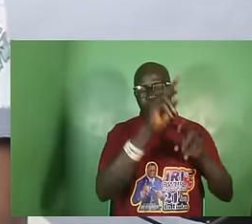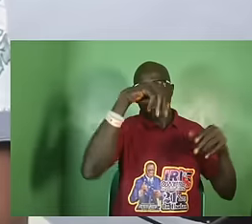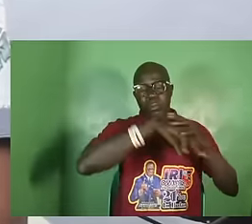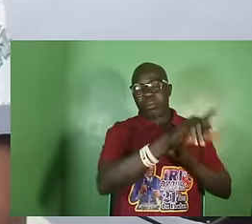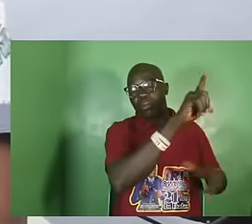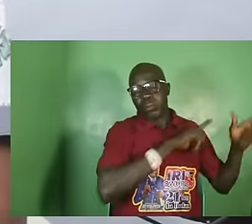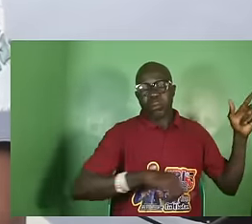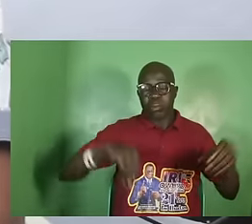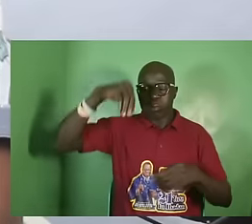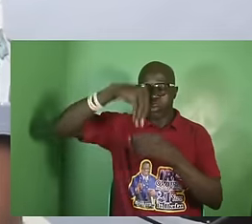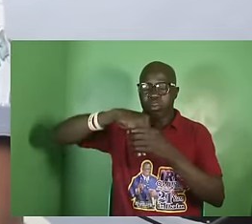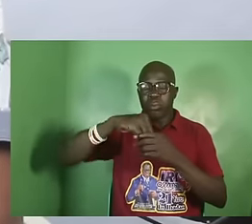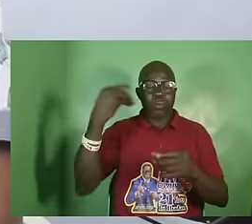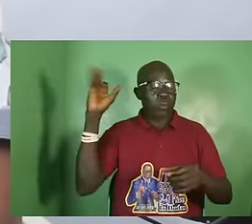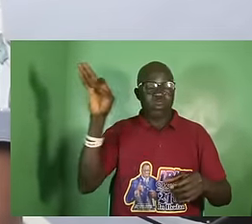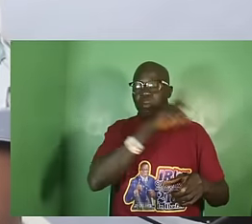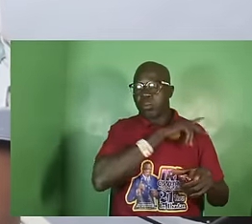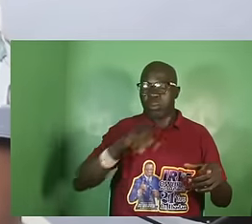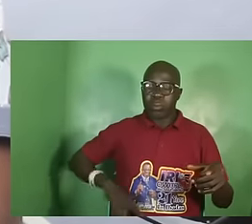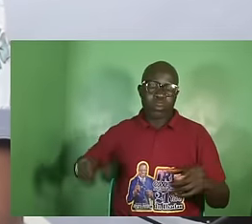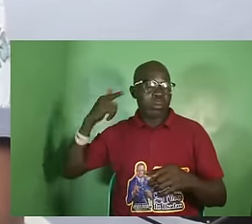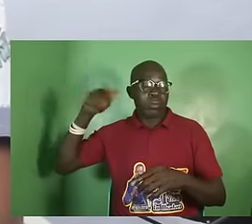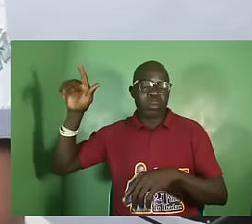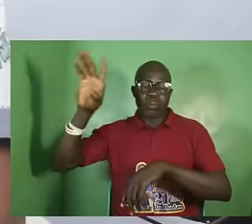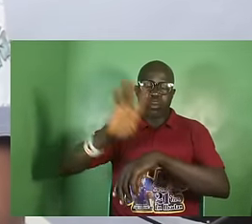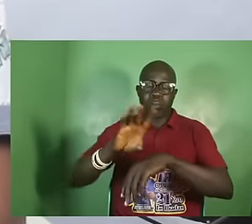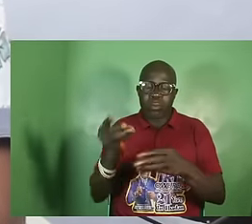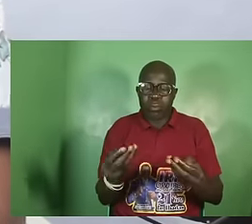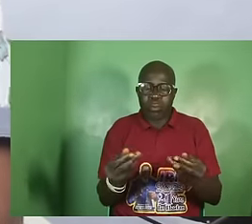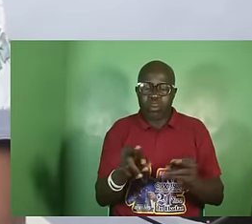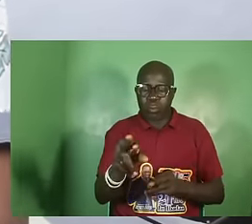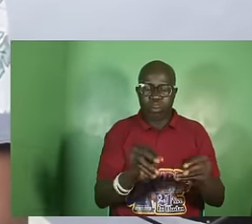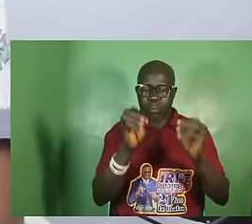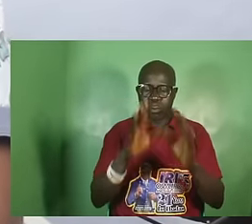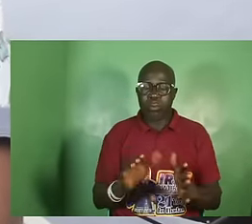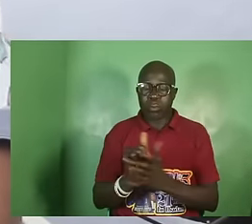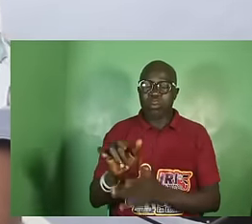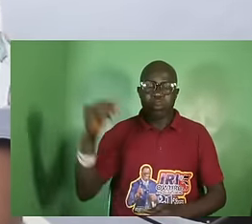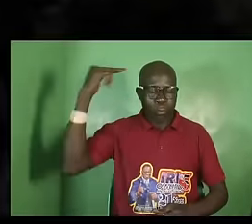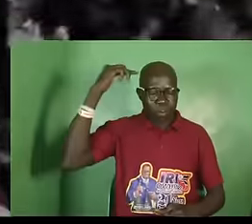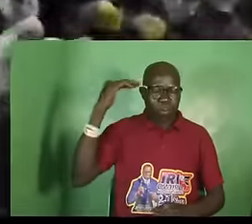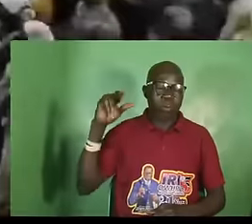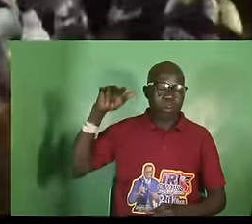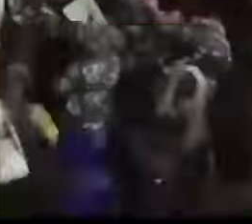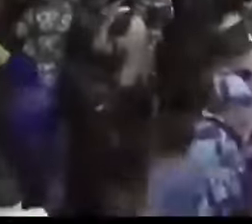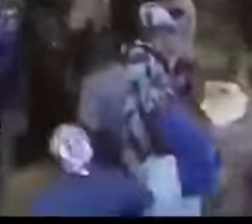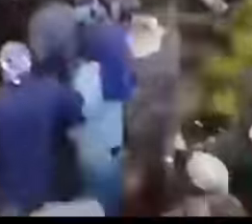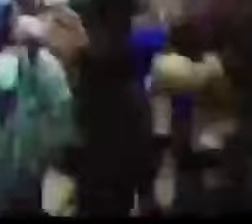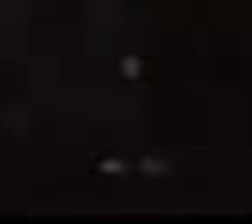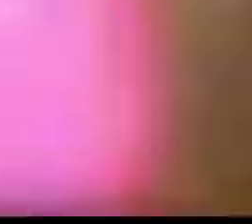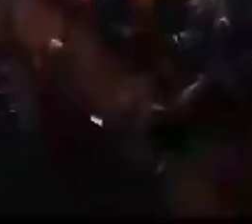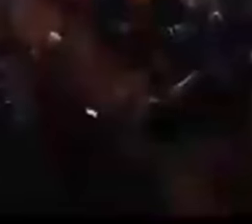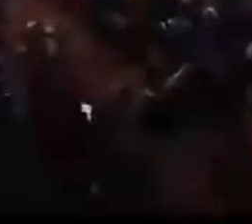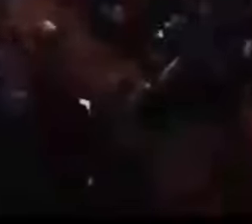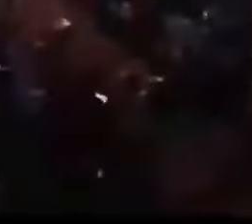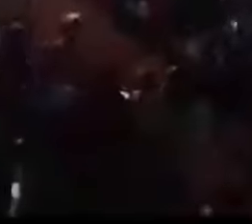Lati just see the Pragodi Church, Land of Reality. Tony Yawane, Barimu Idubi, Airport Area.